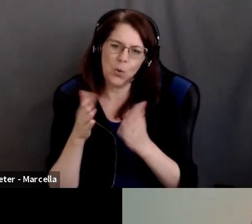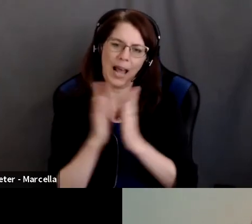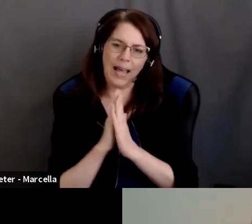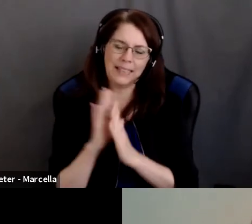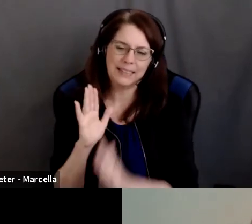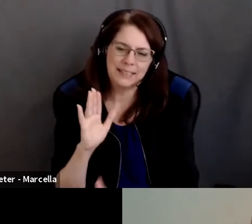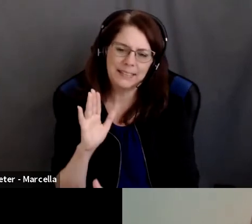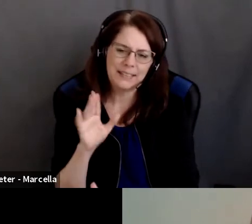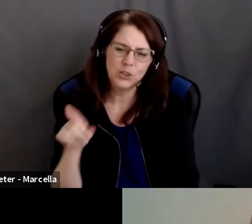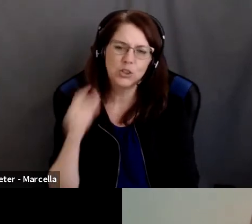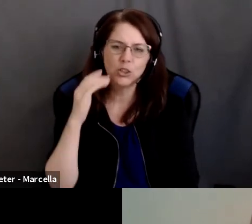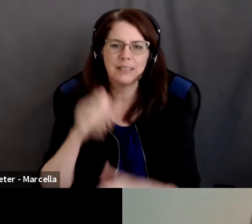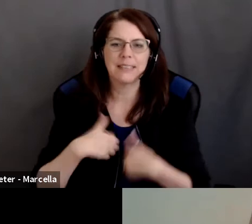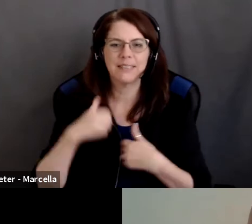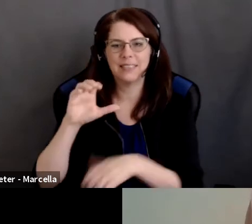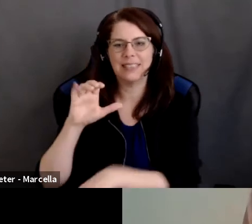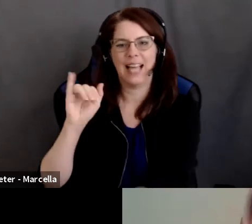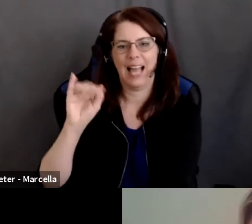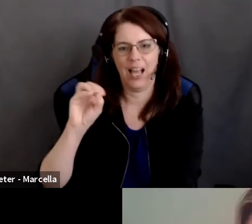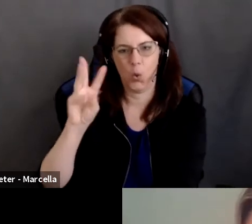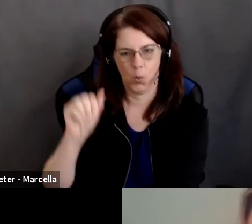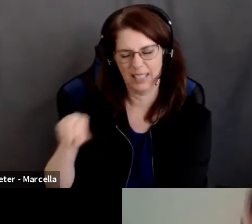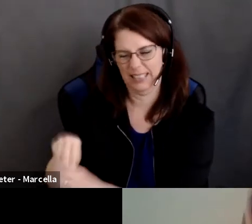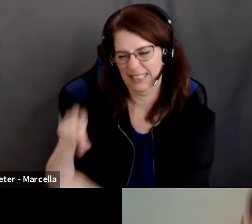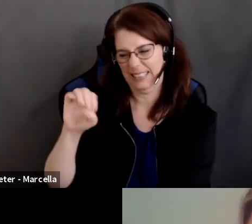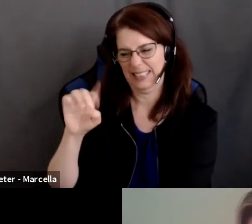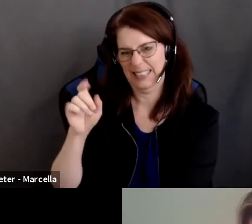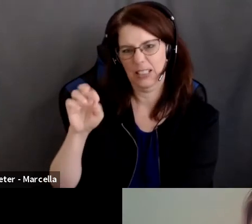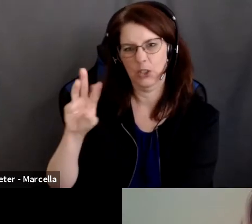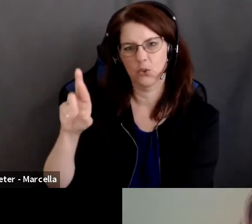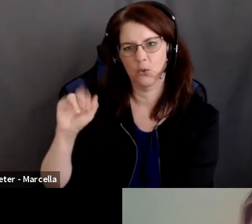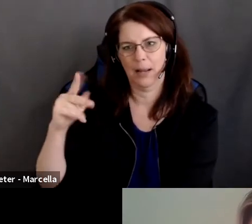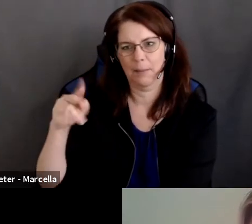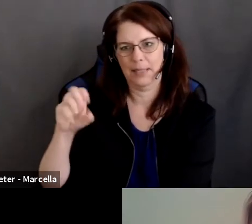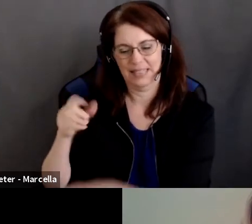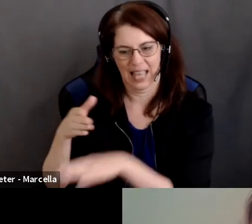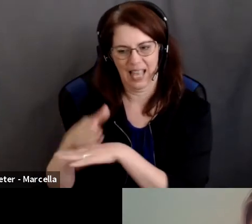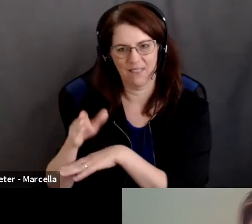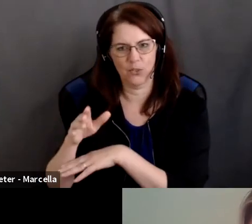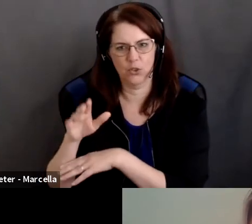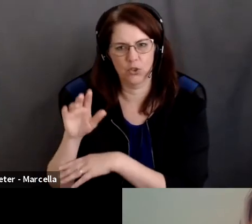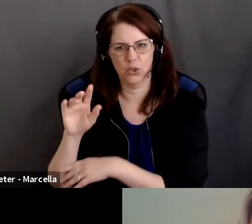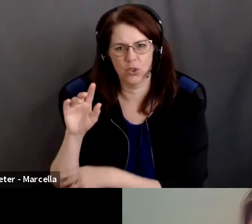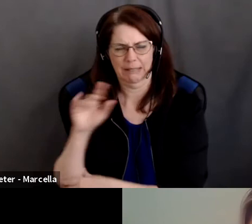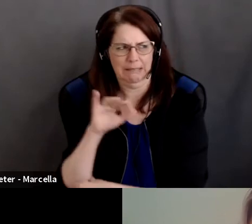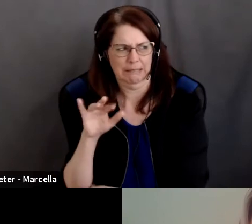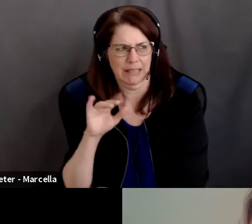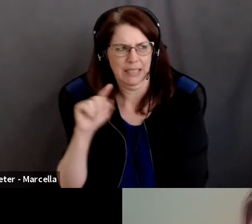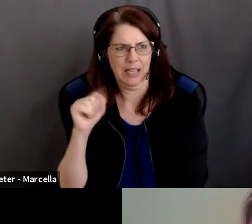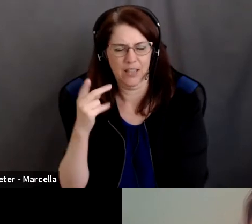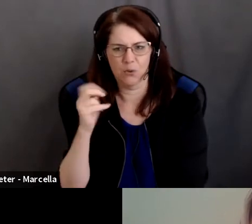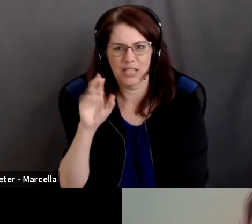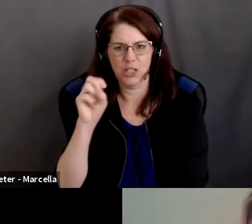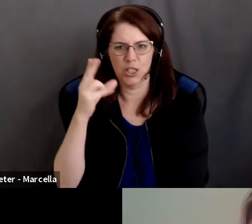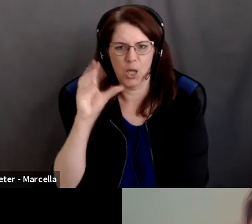lives in Cedar Rapids, Iowa. In the aftermath of Derecho, I'm not sure if I said that right, we had 4